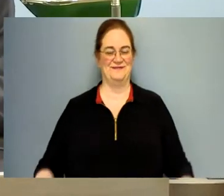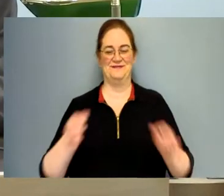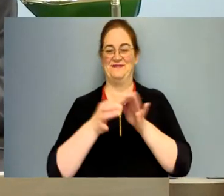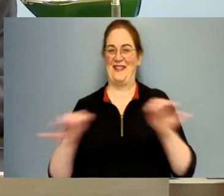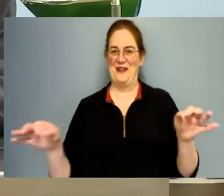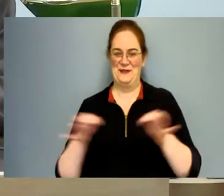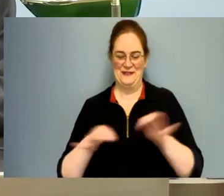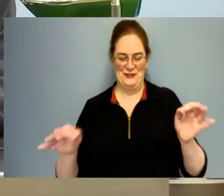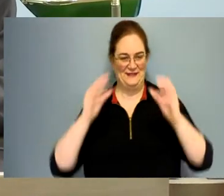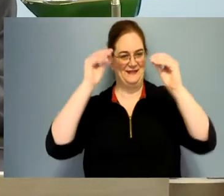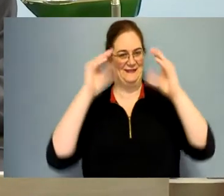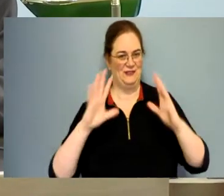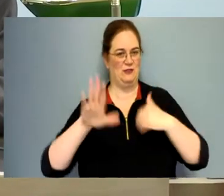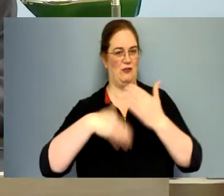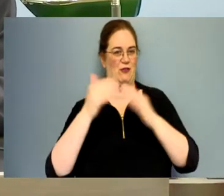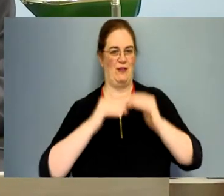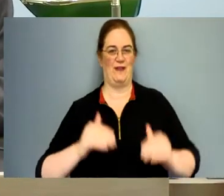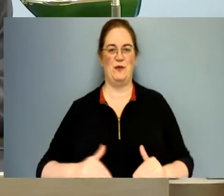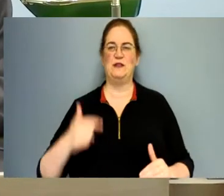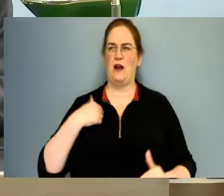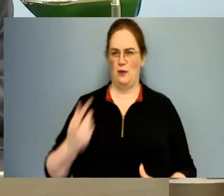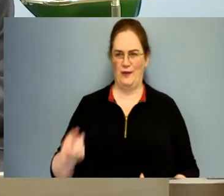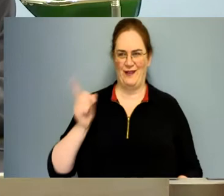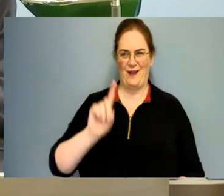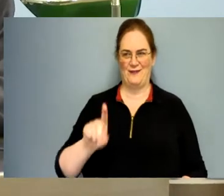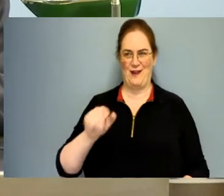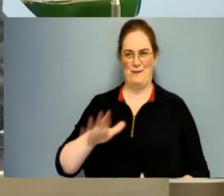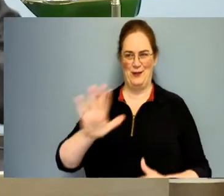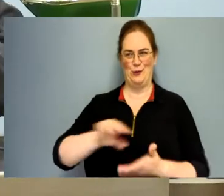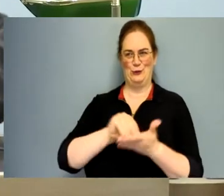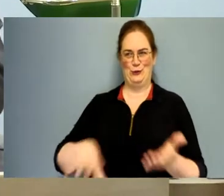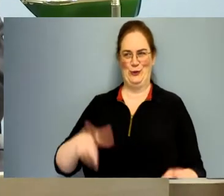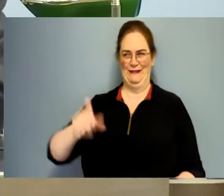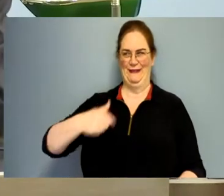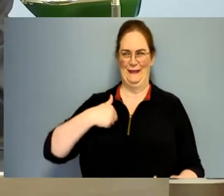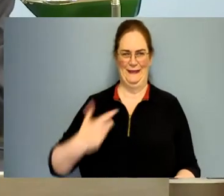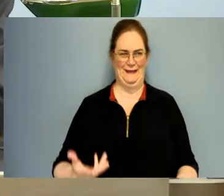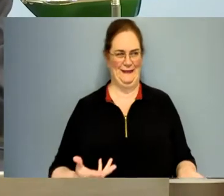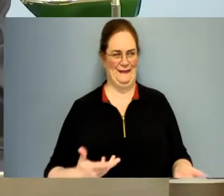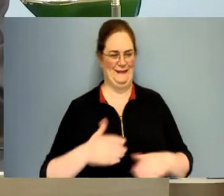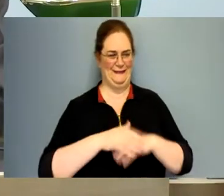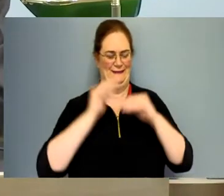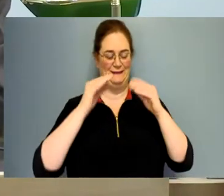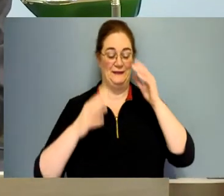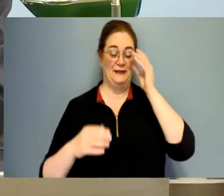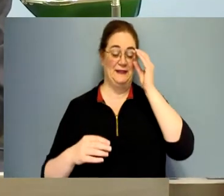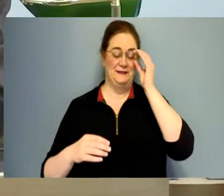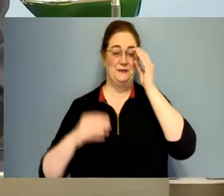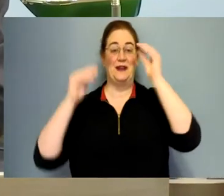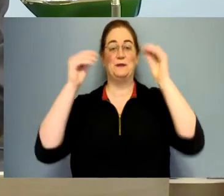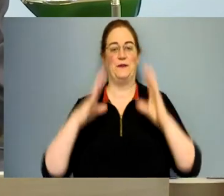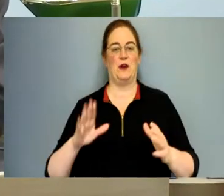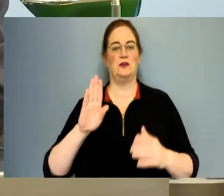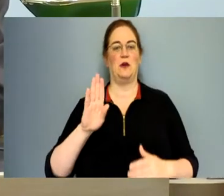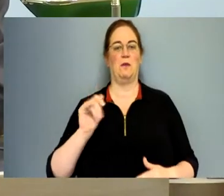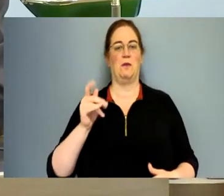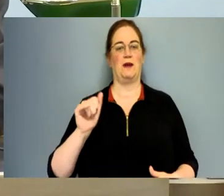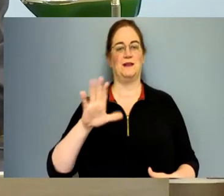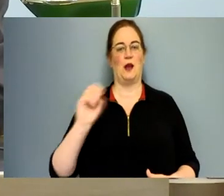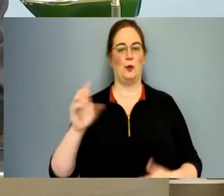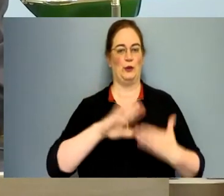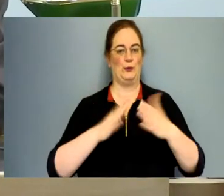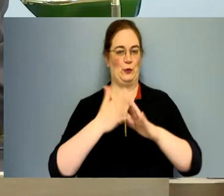Language, teaching at all levels. I'll have to come and be a student, Meg. As a professor at Bucks County Community